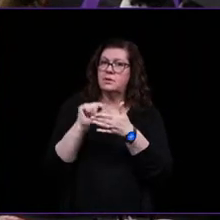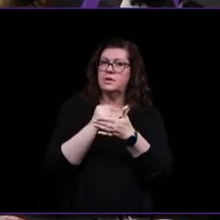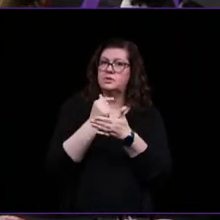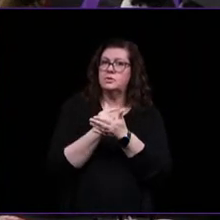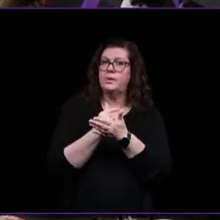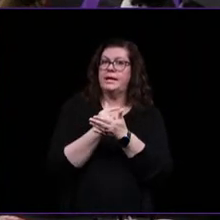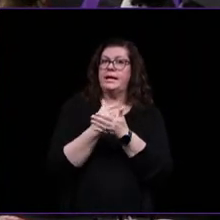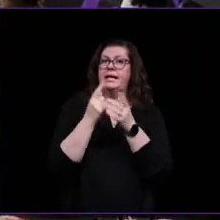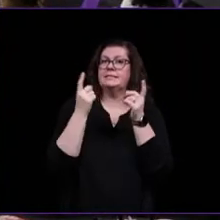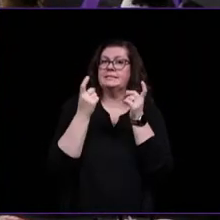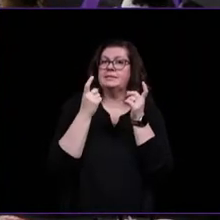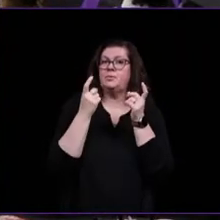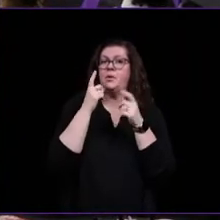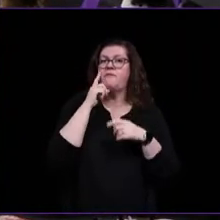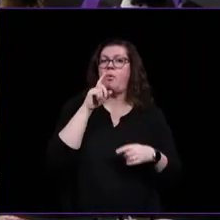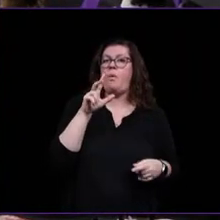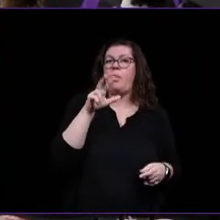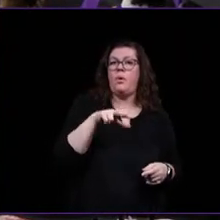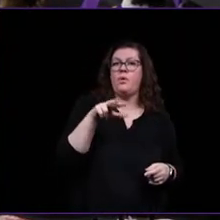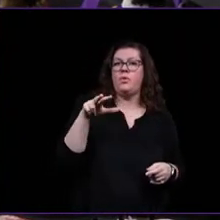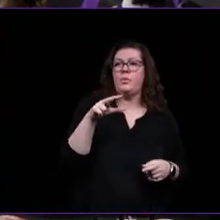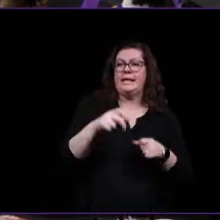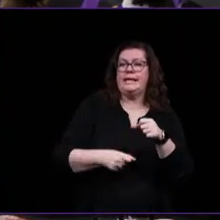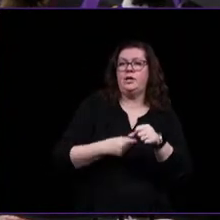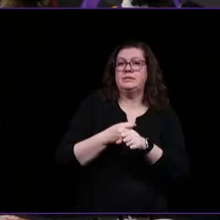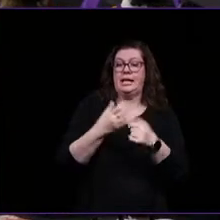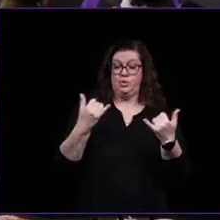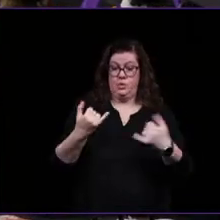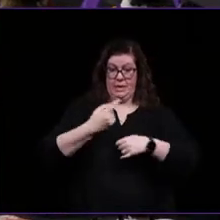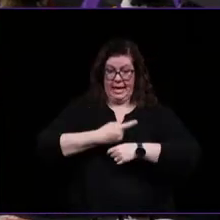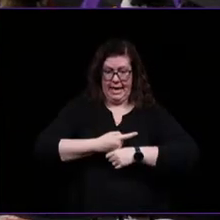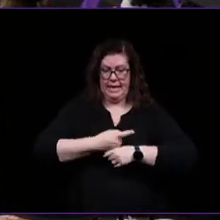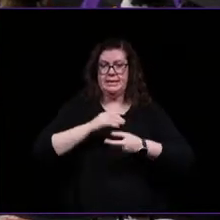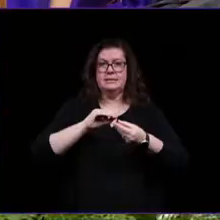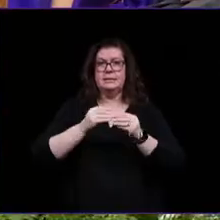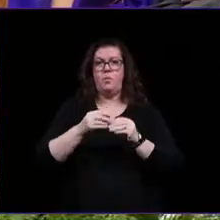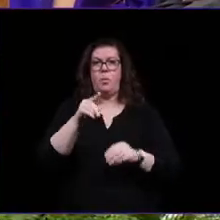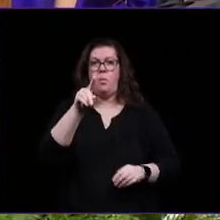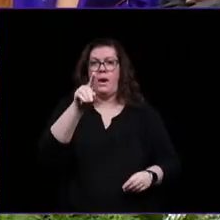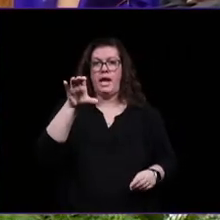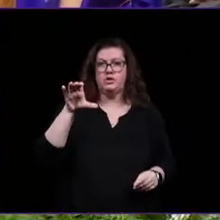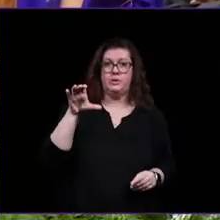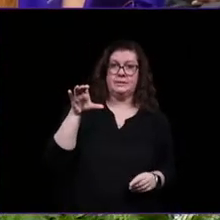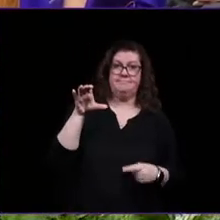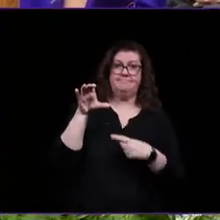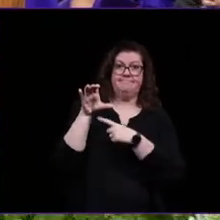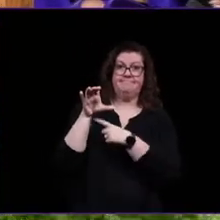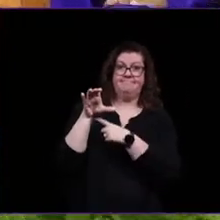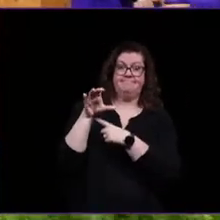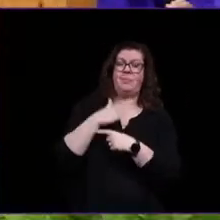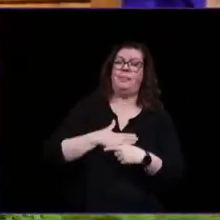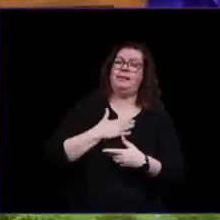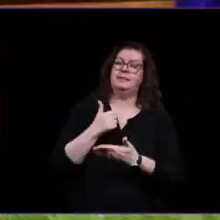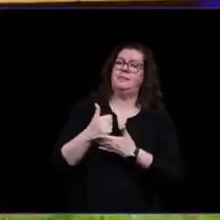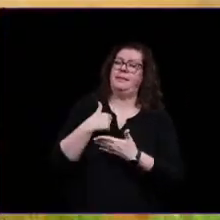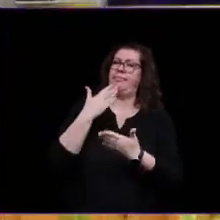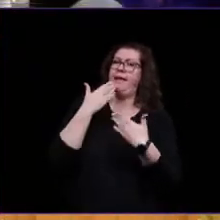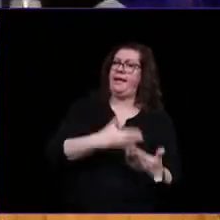for 33 years, and this is day number 100 of him attending commencement ceremonies. Will you please help me thank